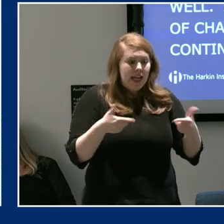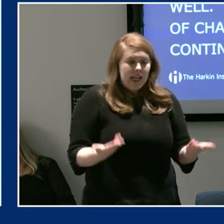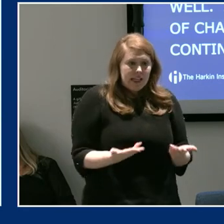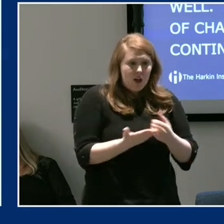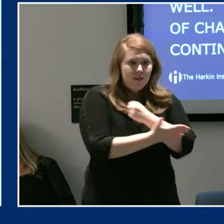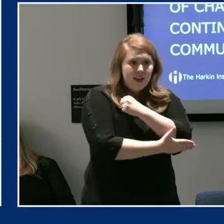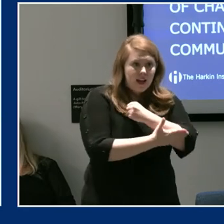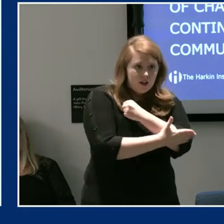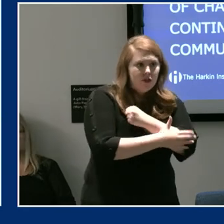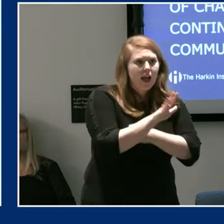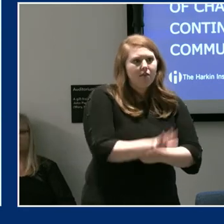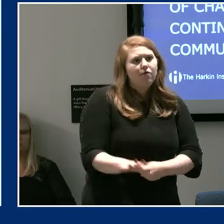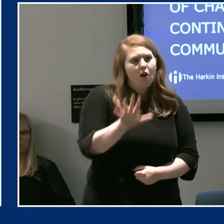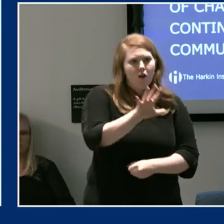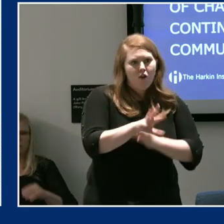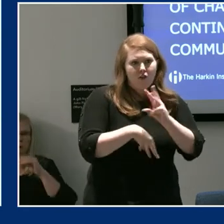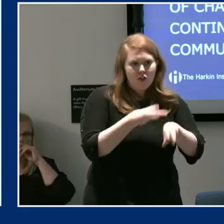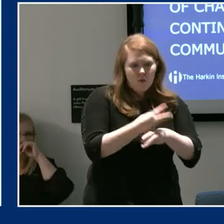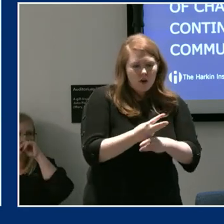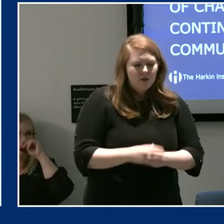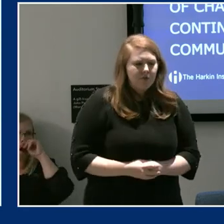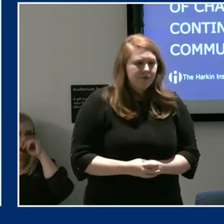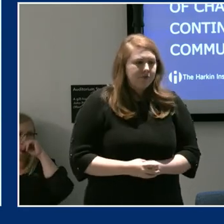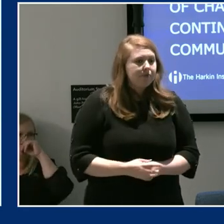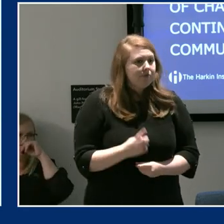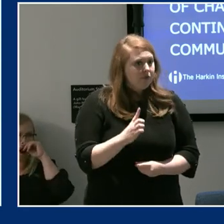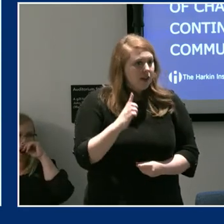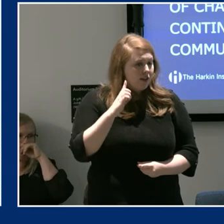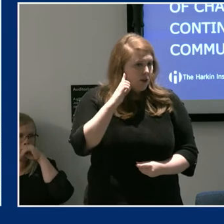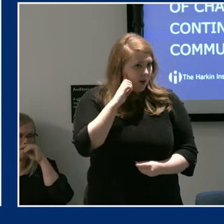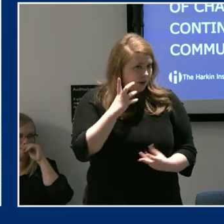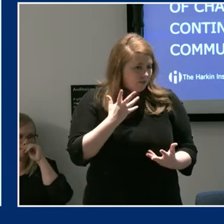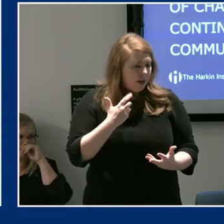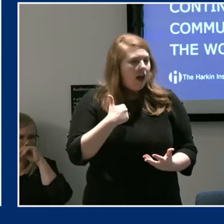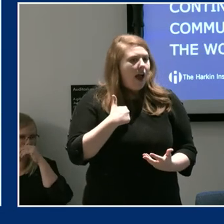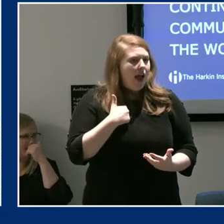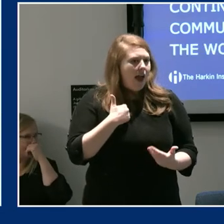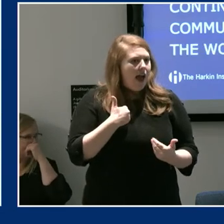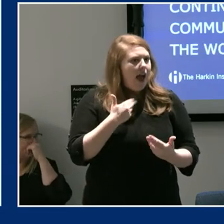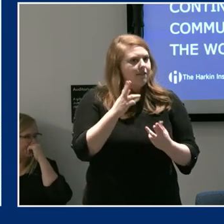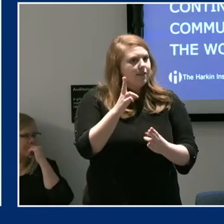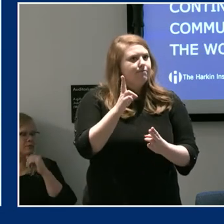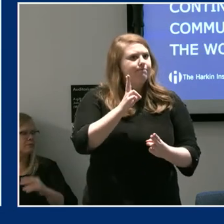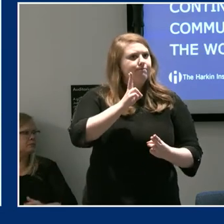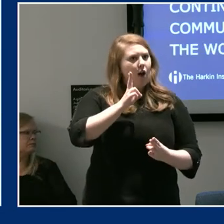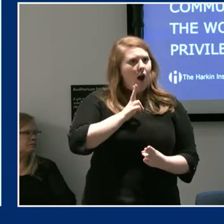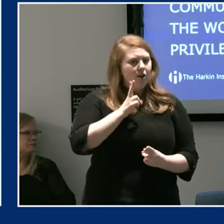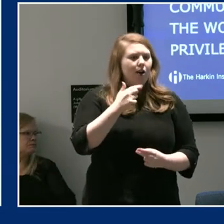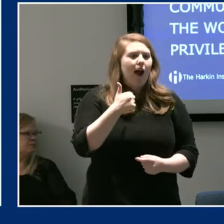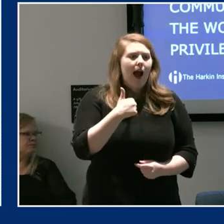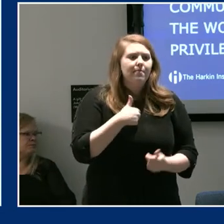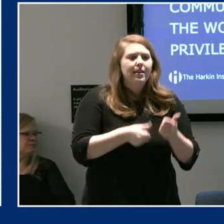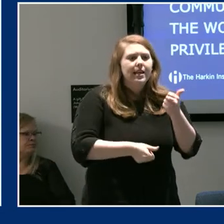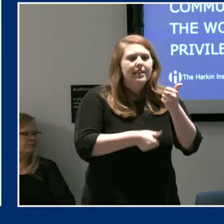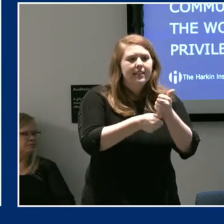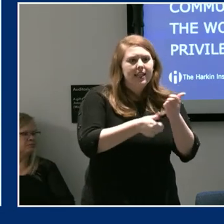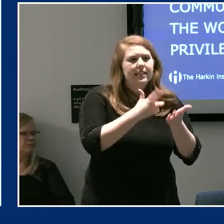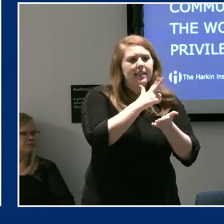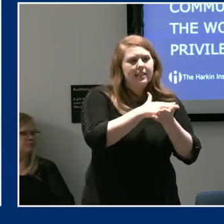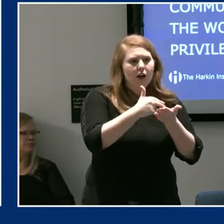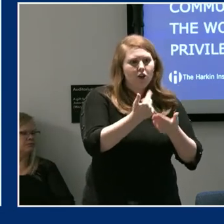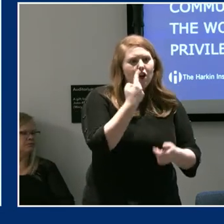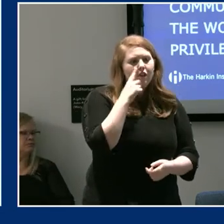the globe. And as you heard, I have the privilege of serving as the Assistant Secretary for Disability